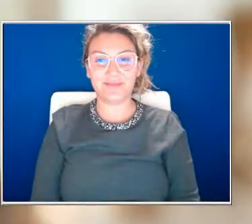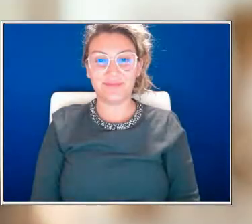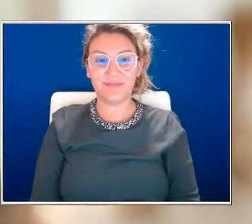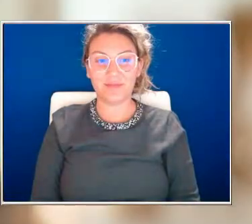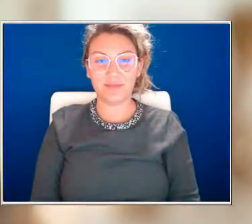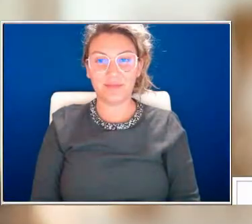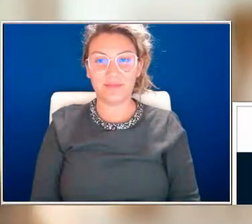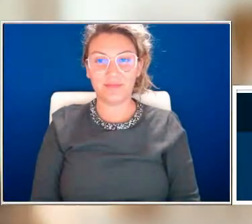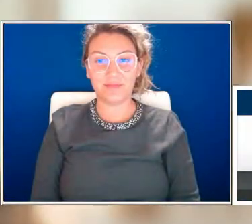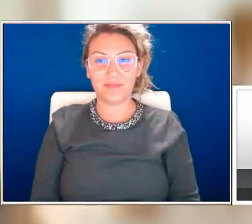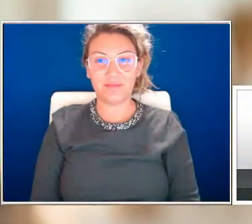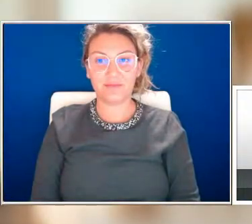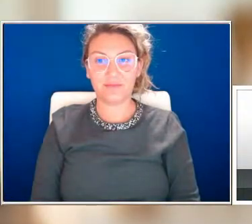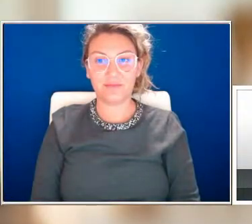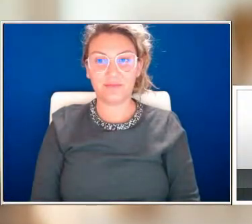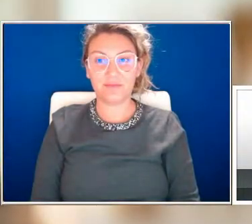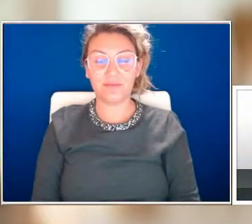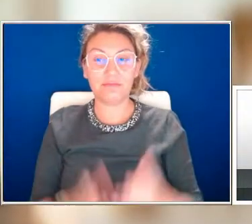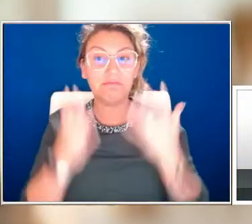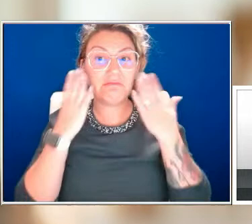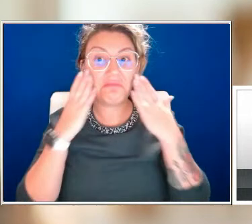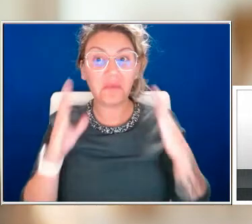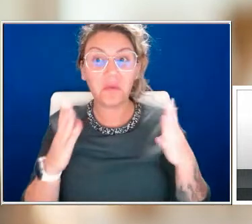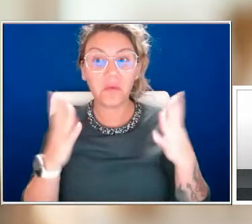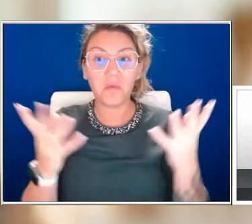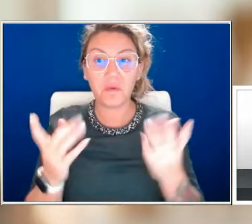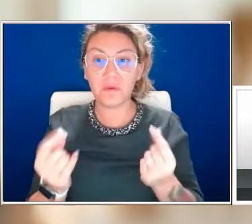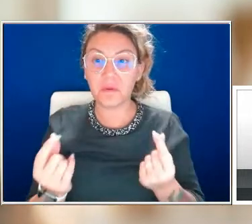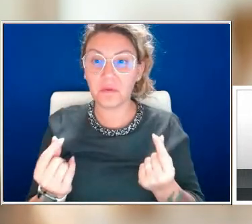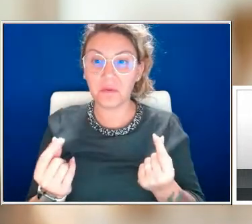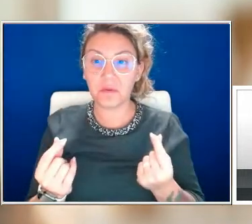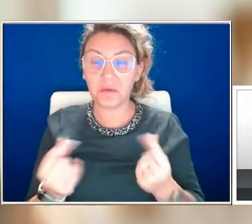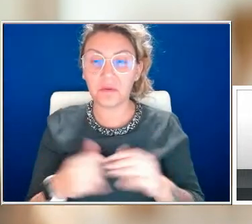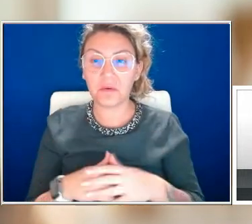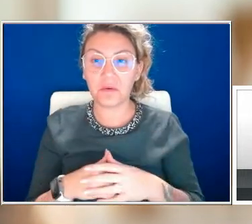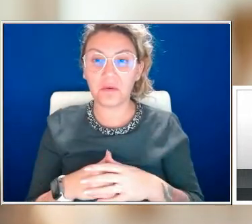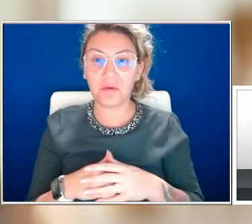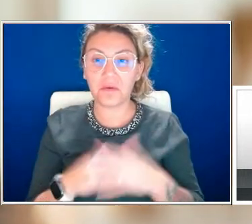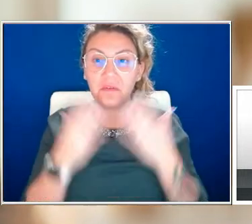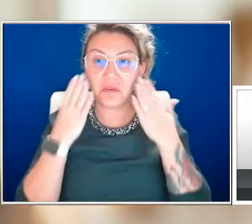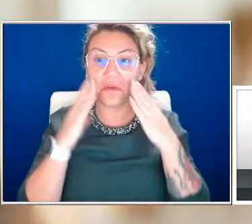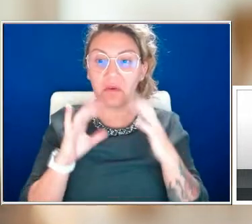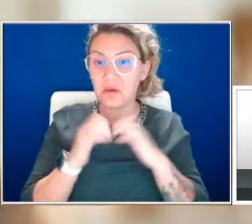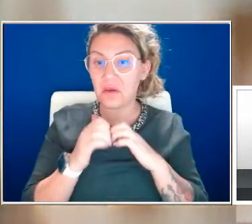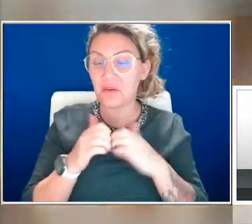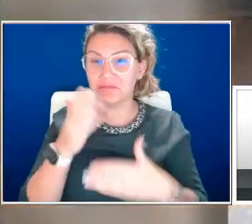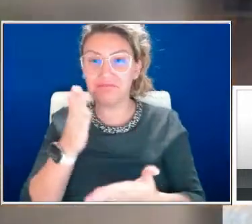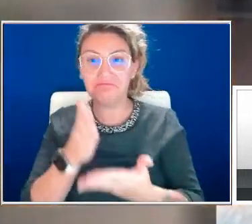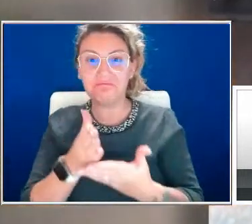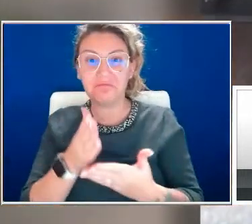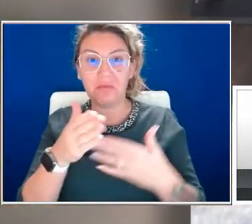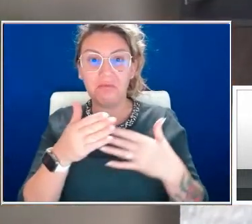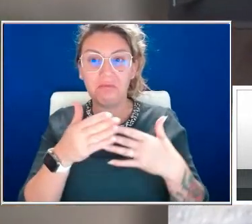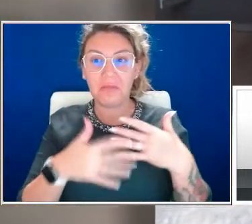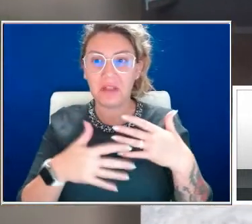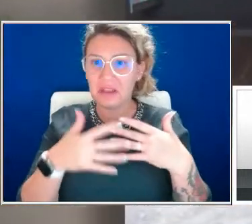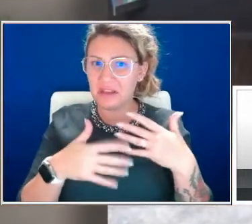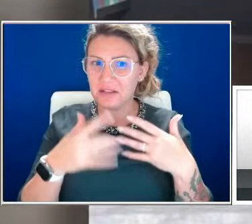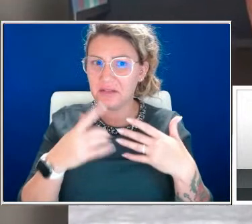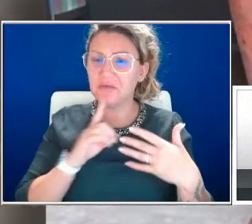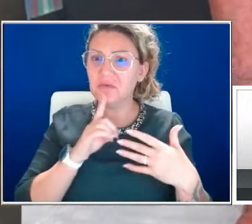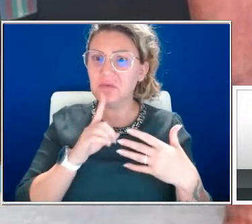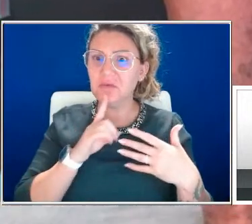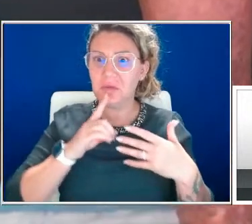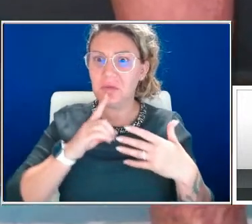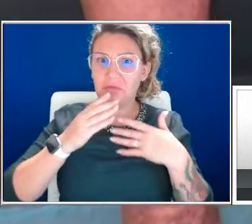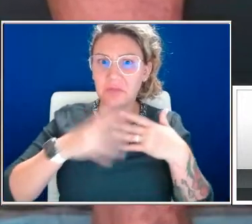I didn't know what to do. I didn't know how to stop the bleeding, and it was really bleeding. Coming